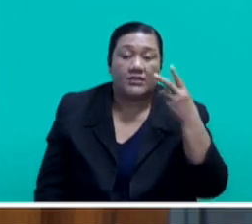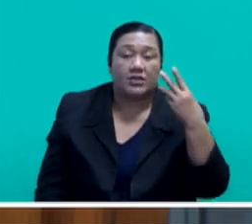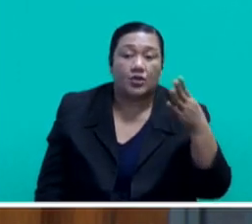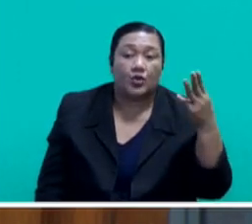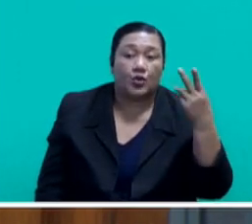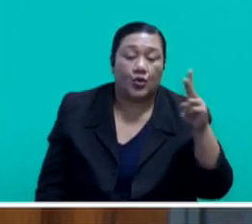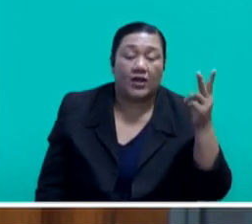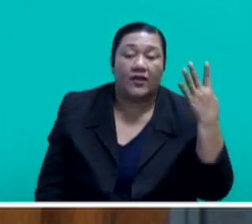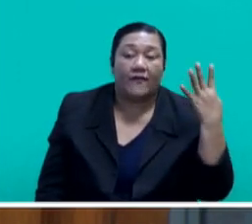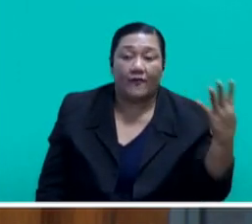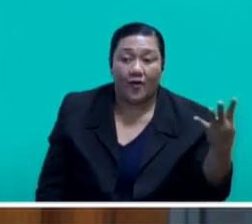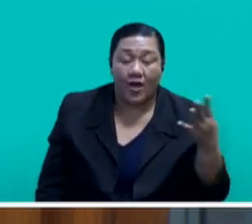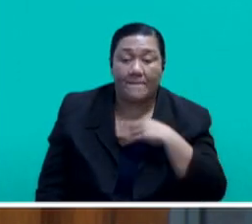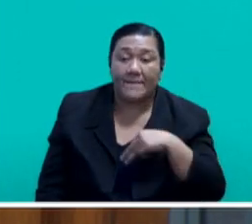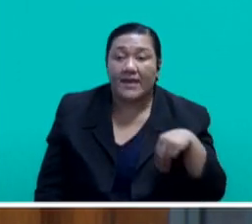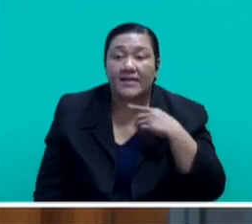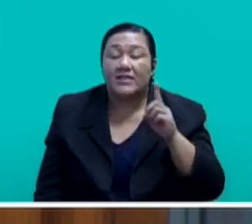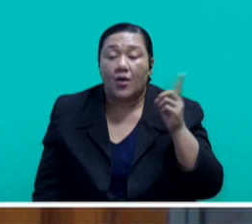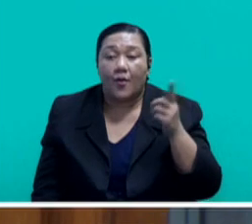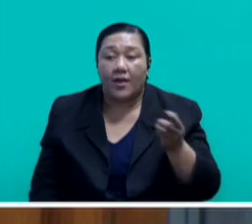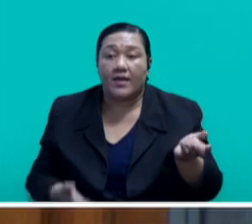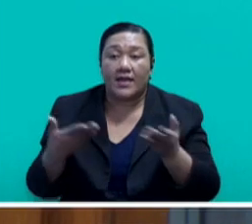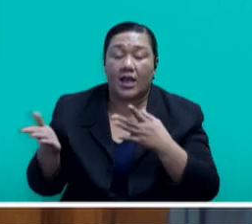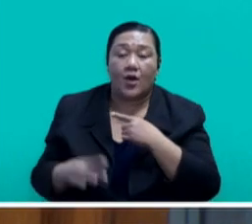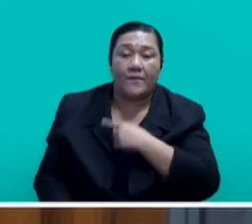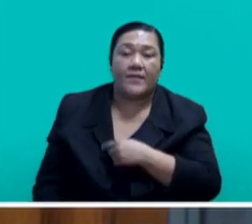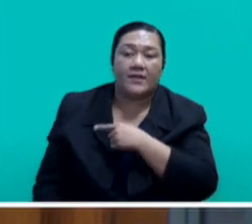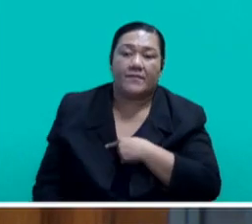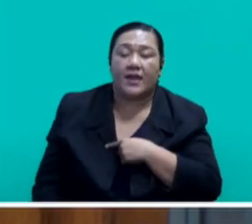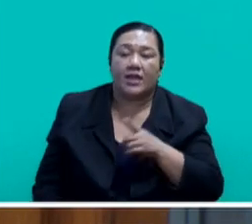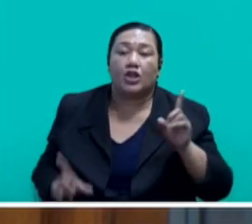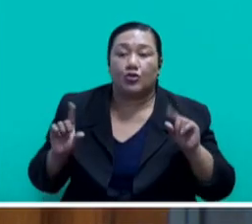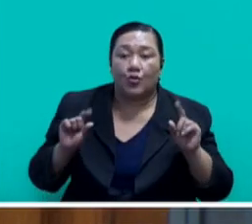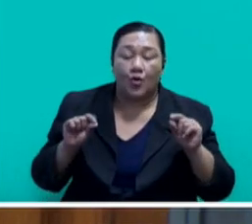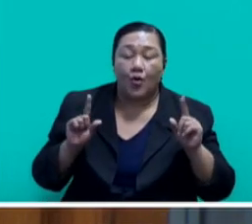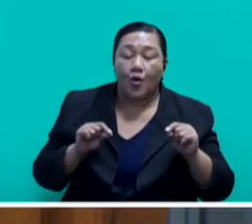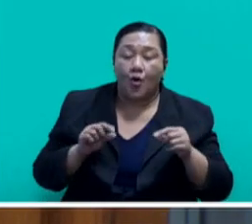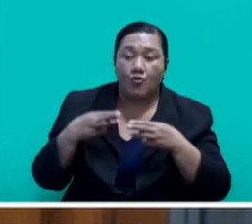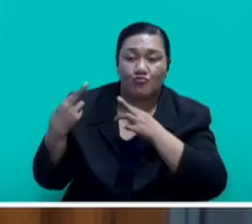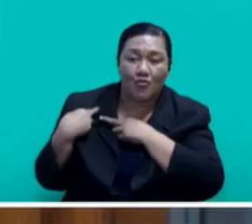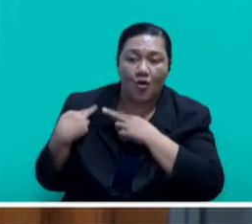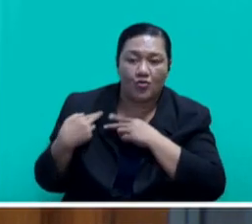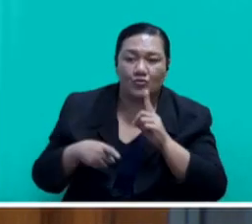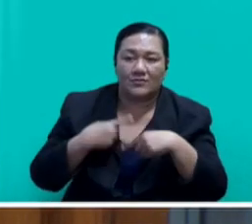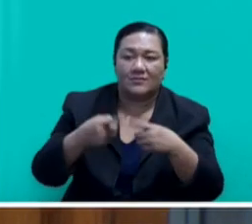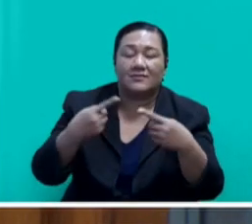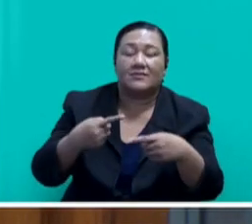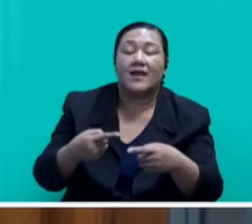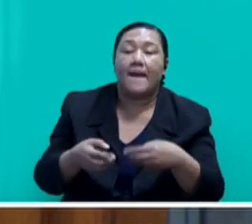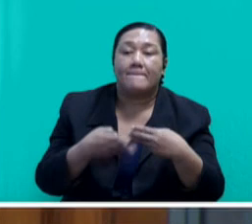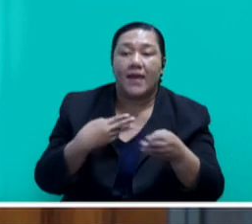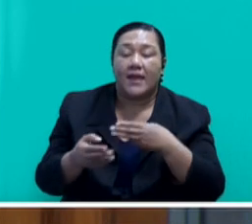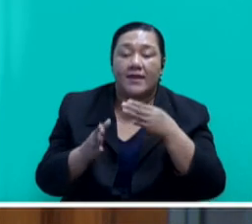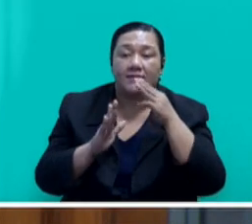will strengthen its commitment in playing a leadership role in our mission to sustain, manage and protect Fiji's